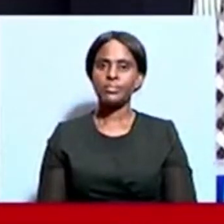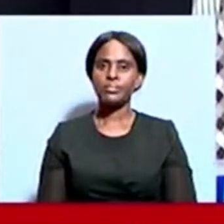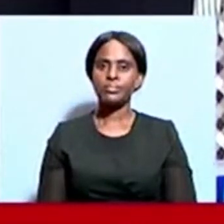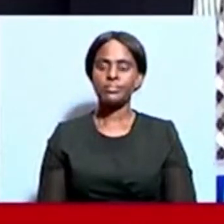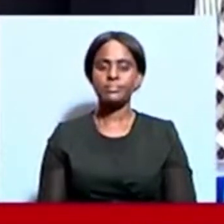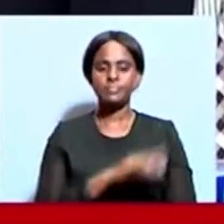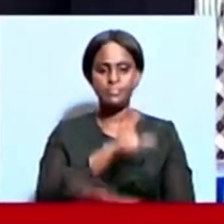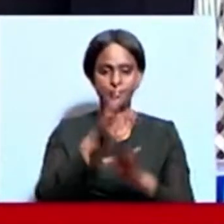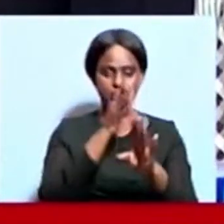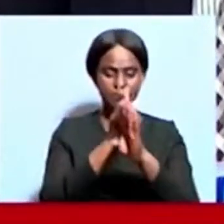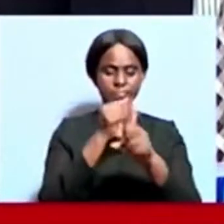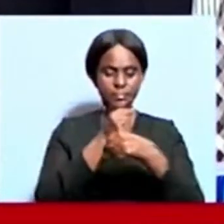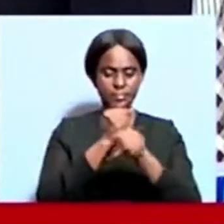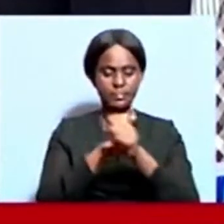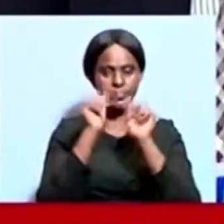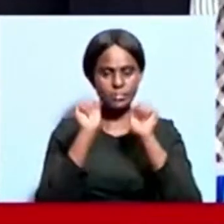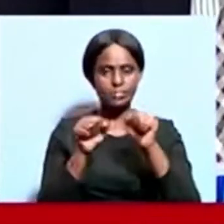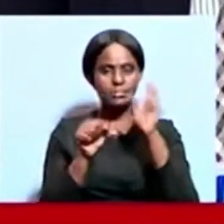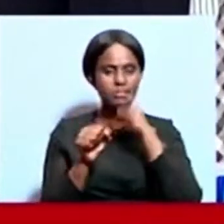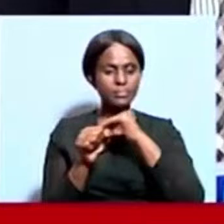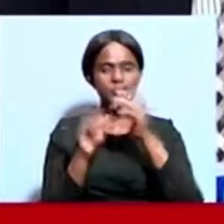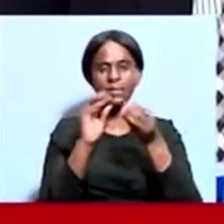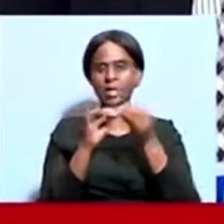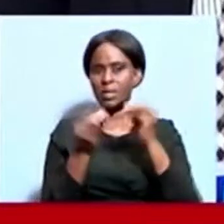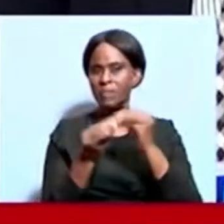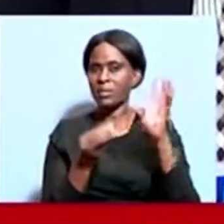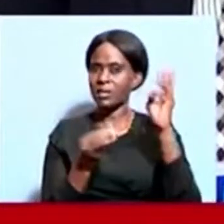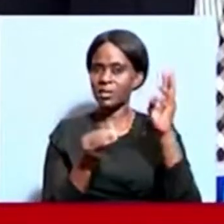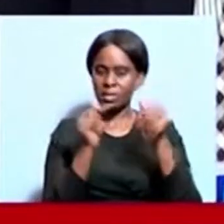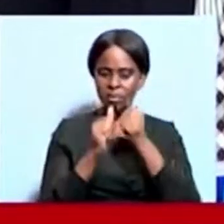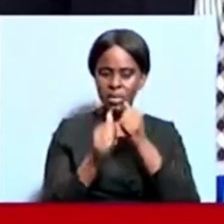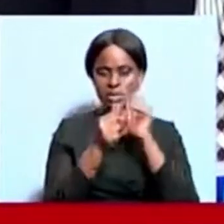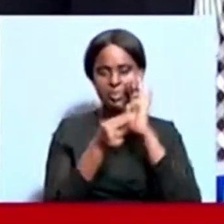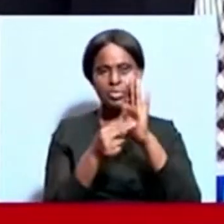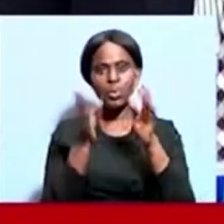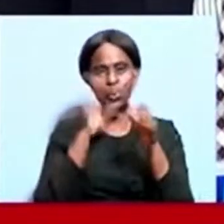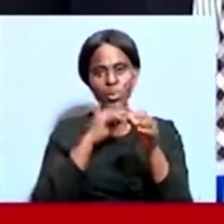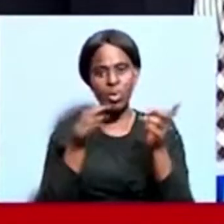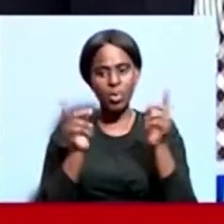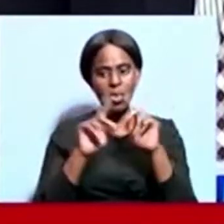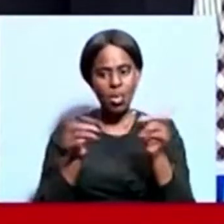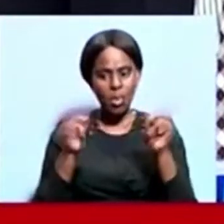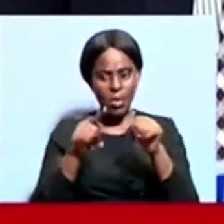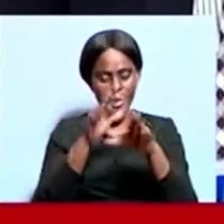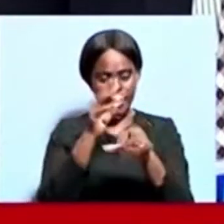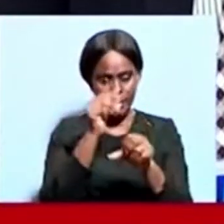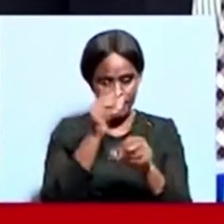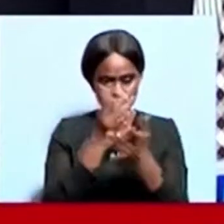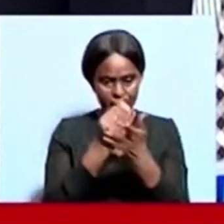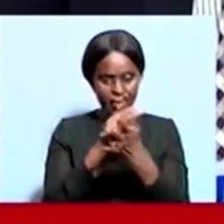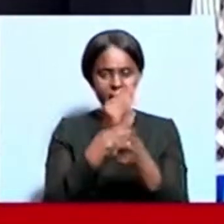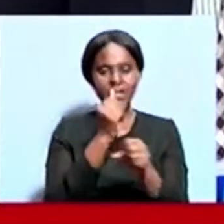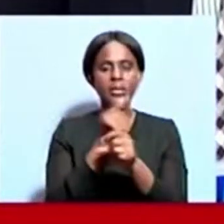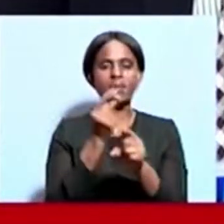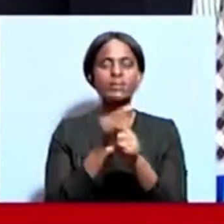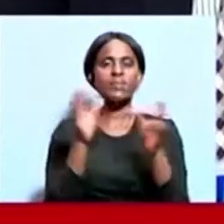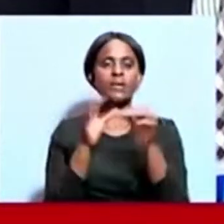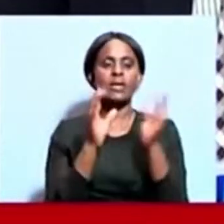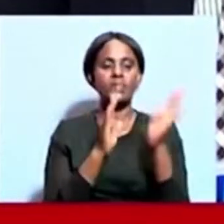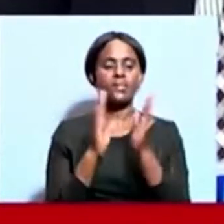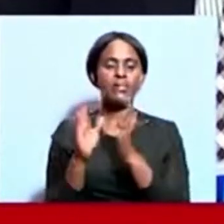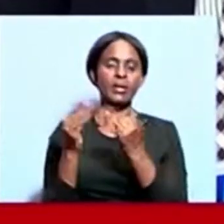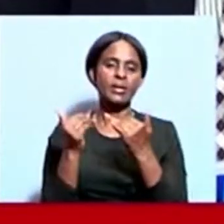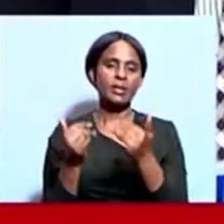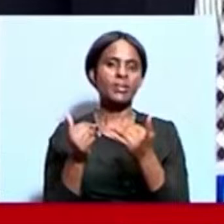A reference can be made to Appendix 6, which shows when monies were received by the Council. Remedial